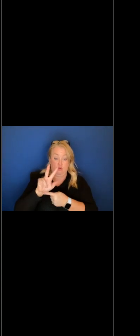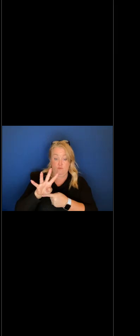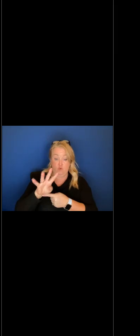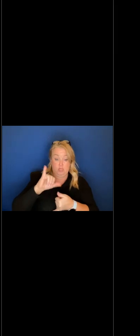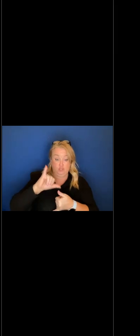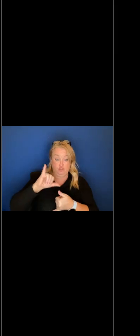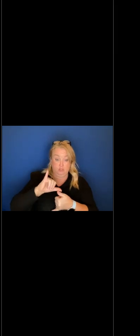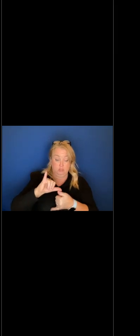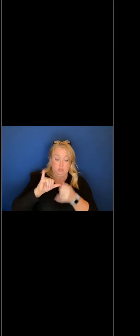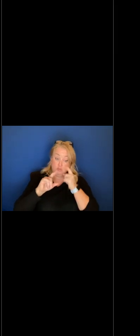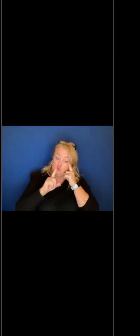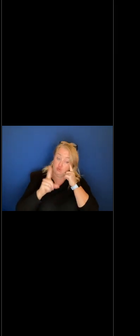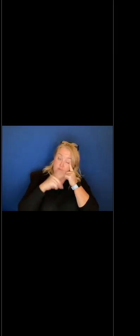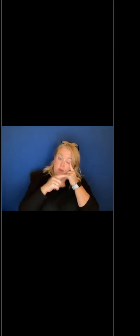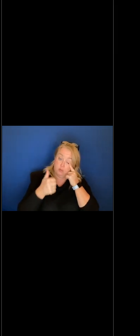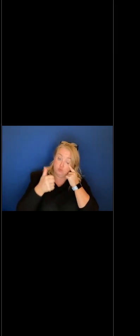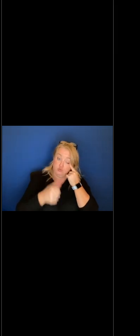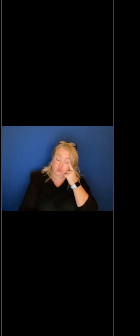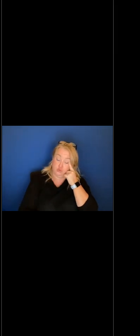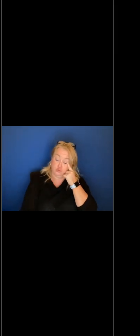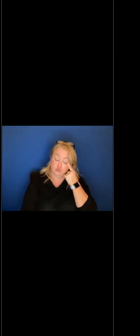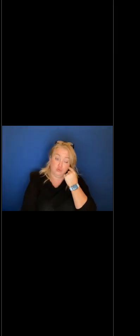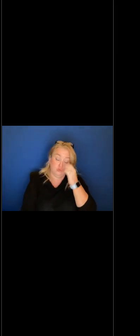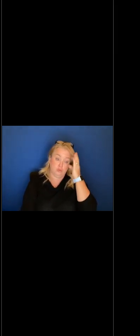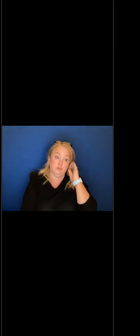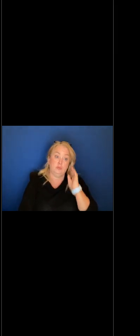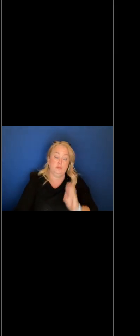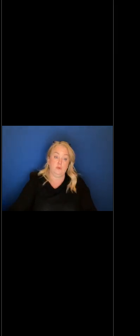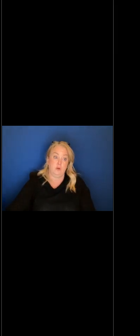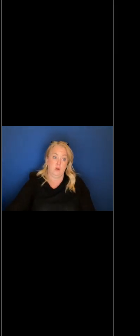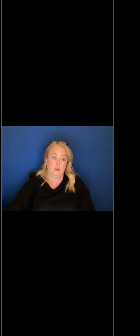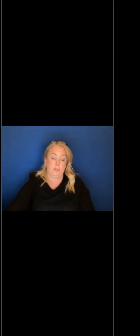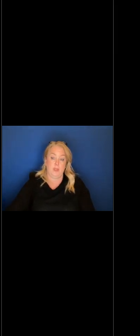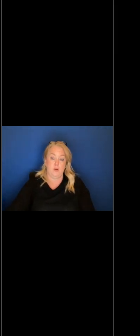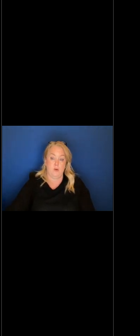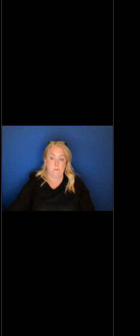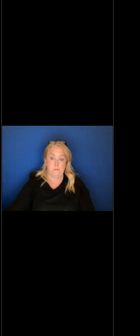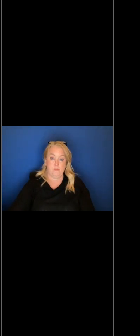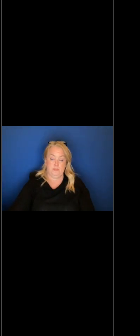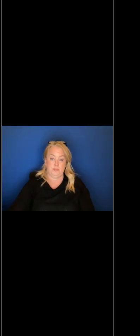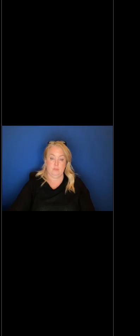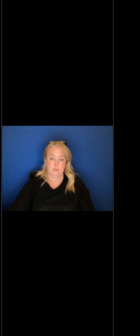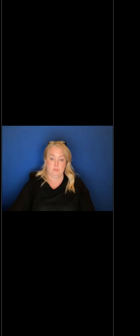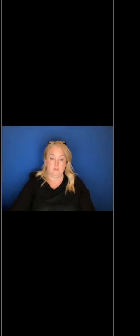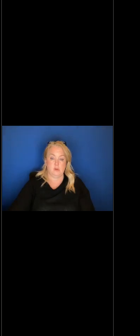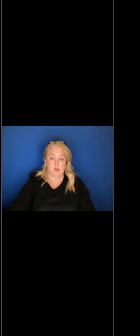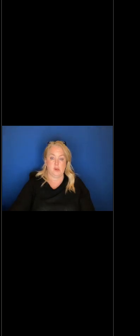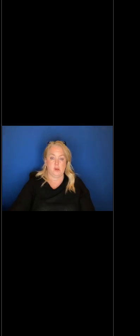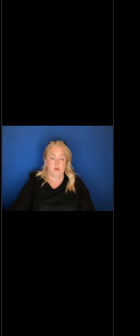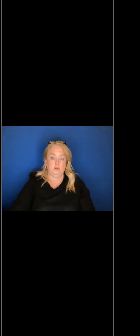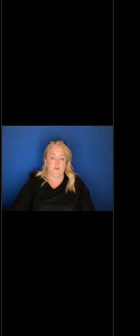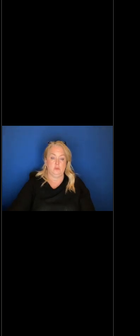true, or B, false? So there we go. Knowledge Check 9, there we just launched the poll.